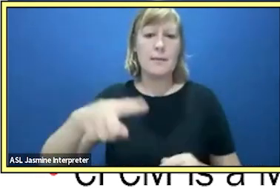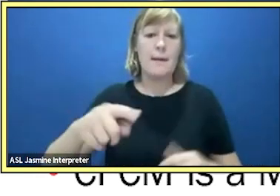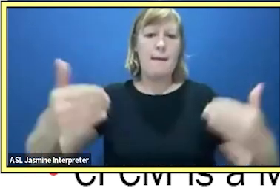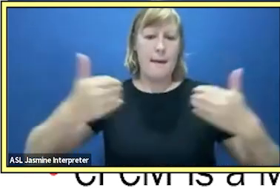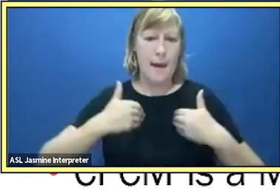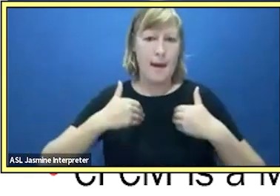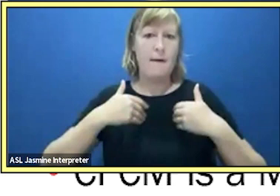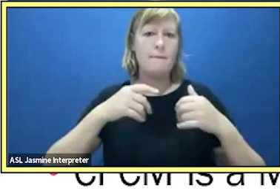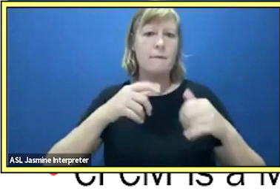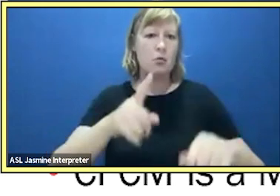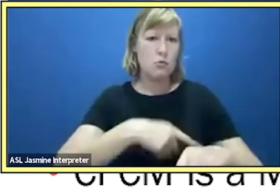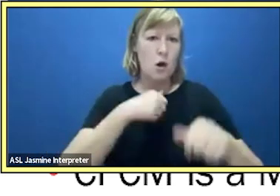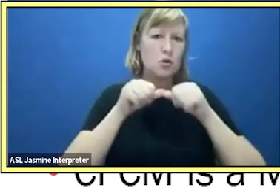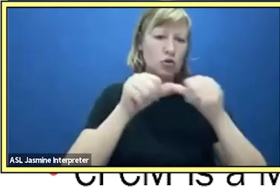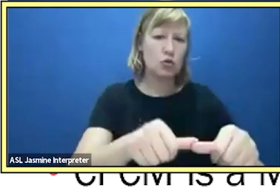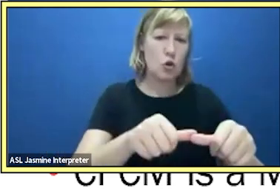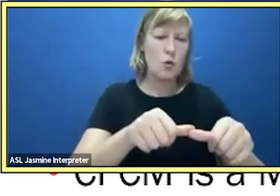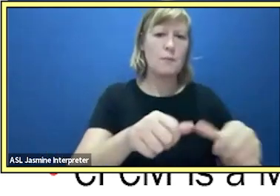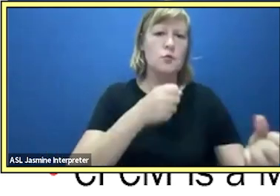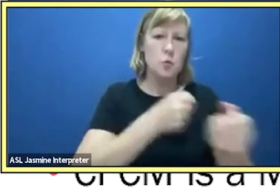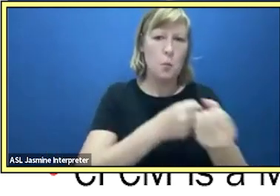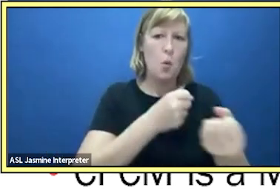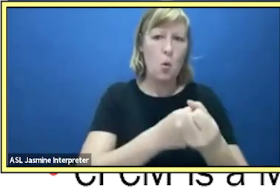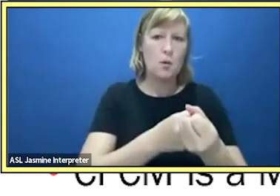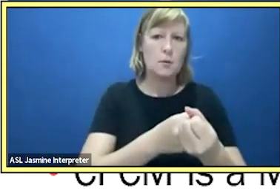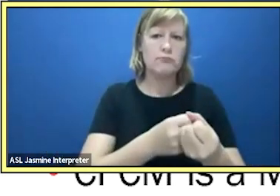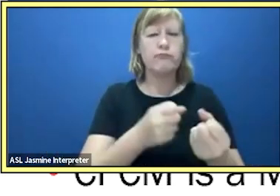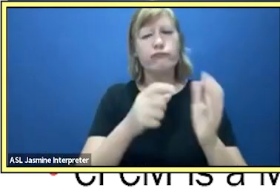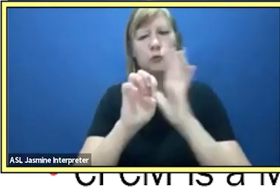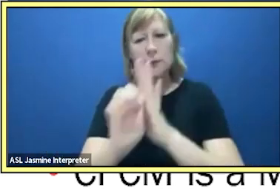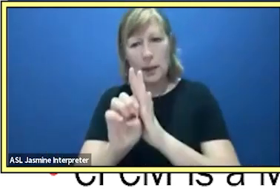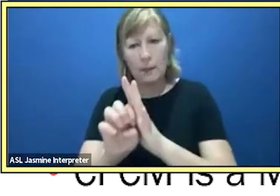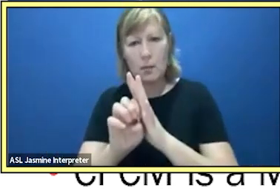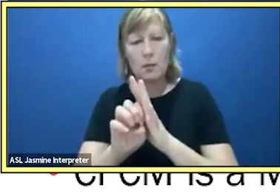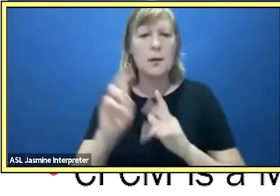receives long-term services and supports. So